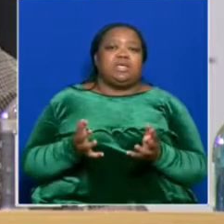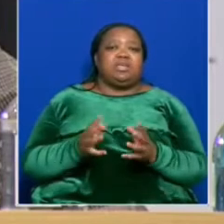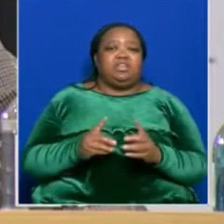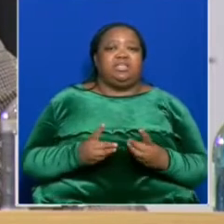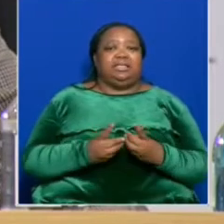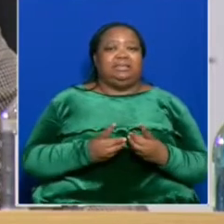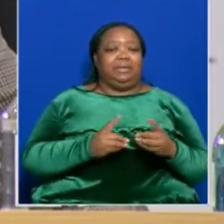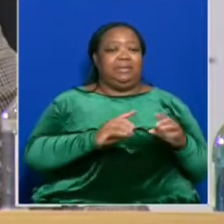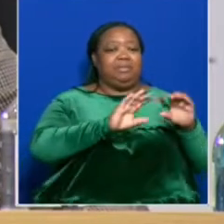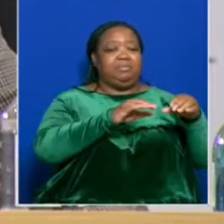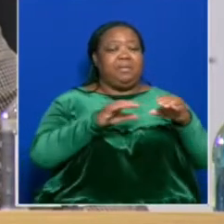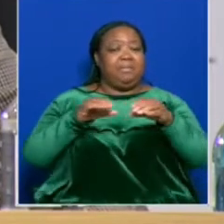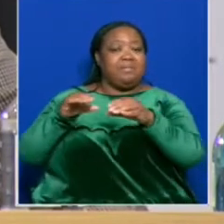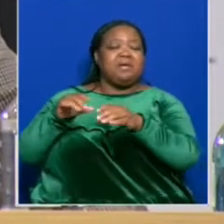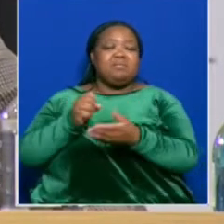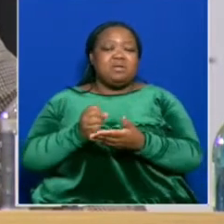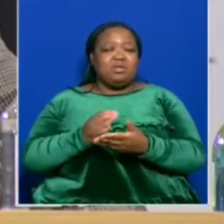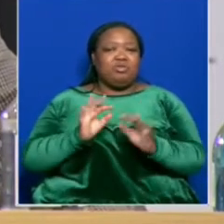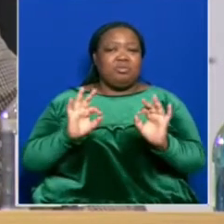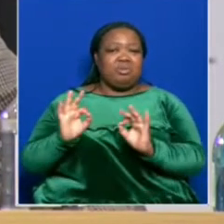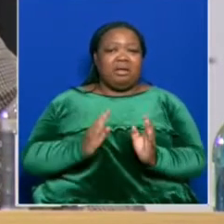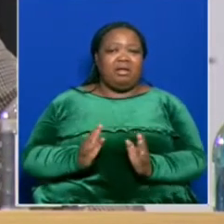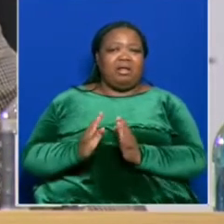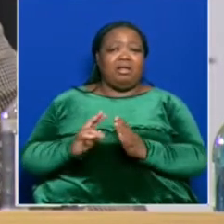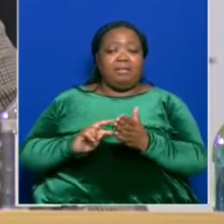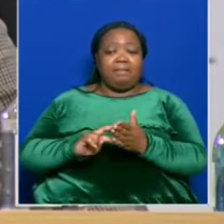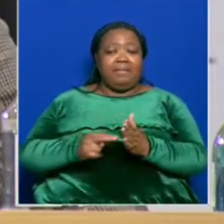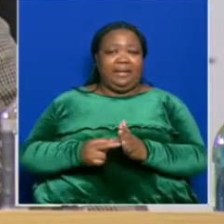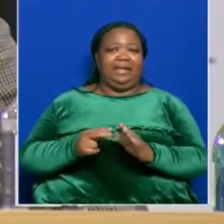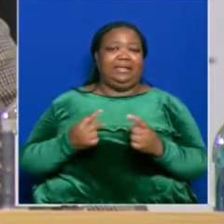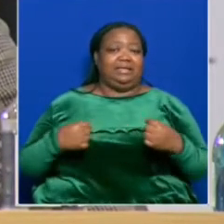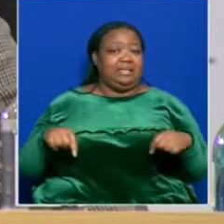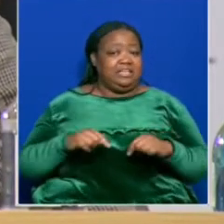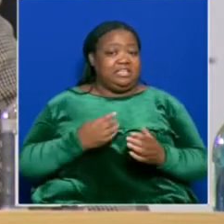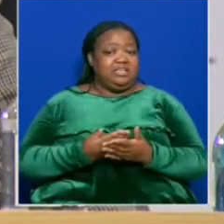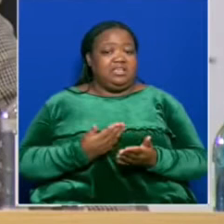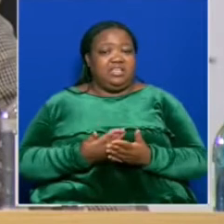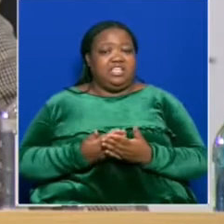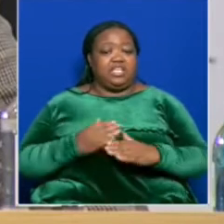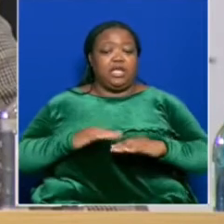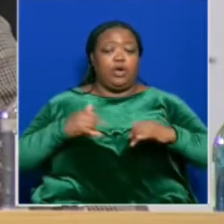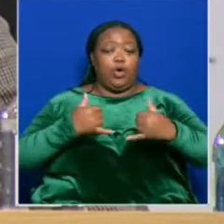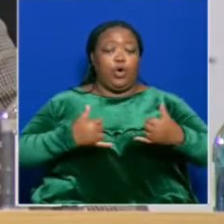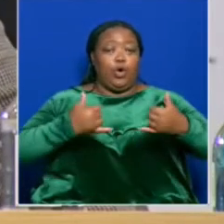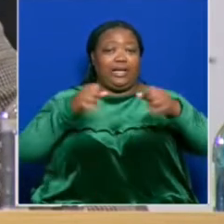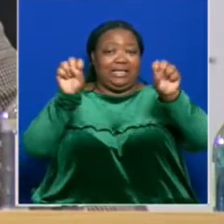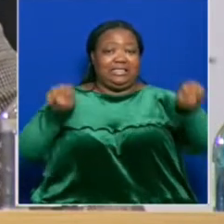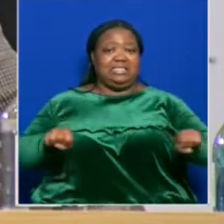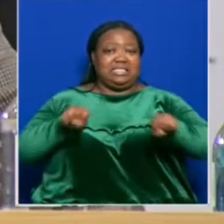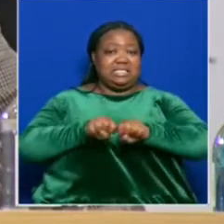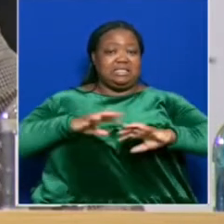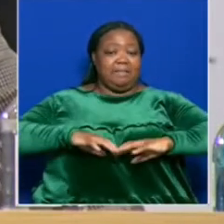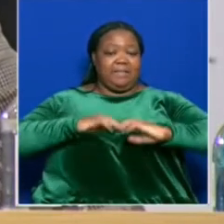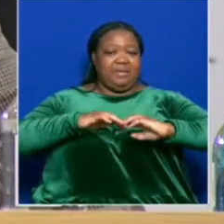planning until a point in time where we are able to have the digital systems on board to curb this where there's certainty.